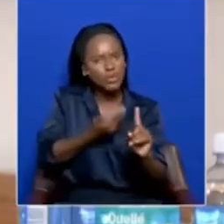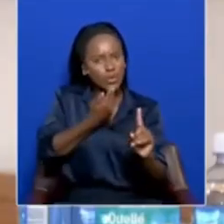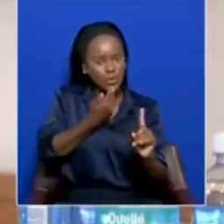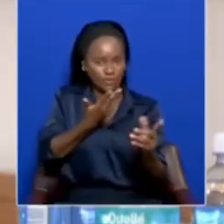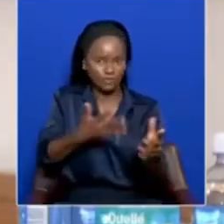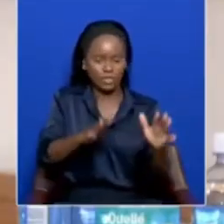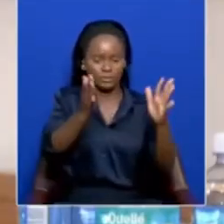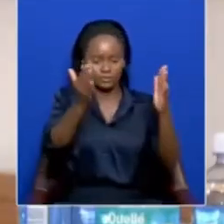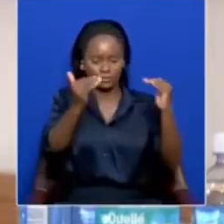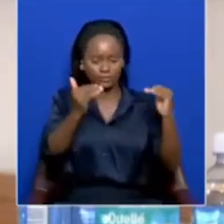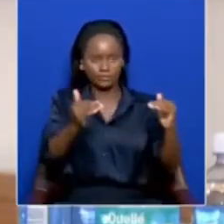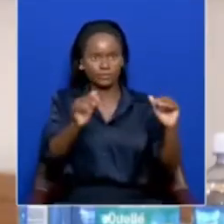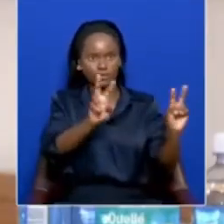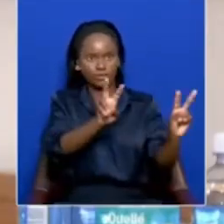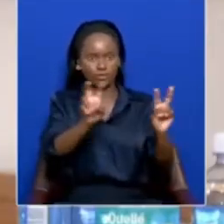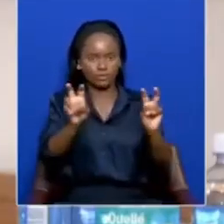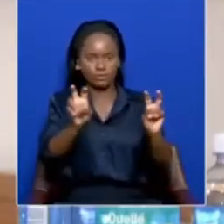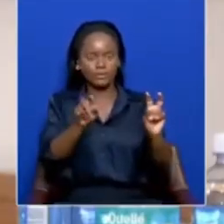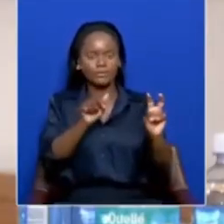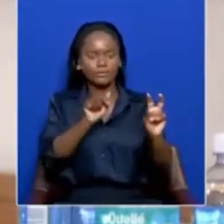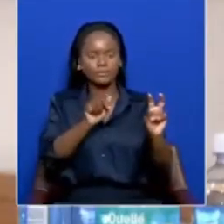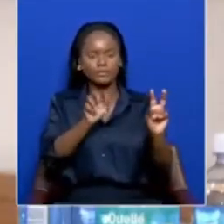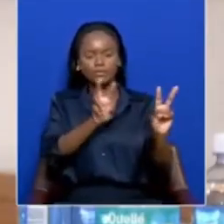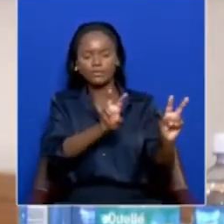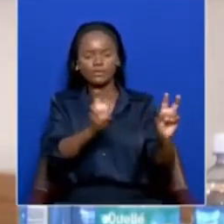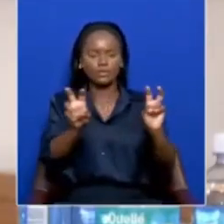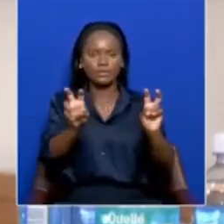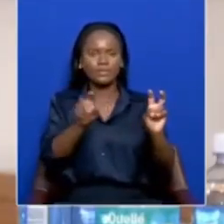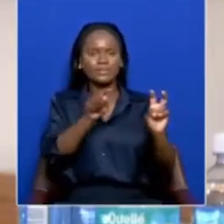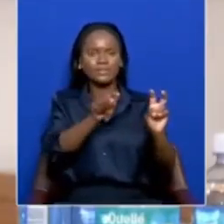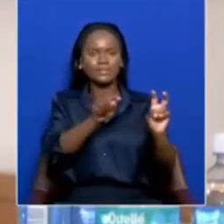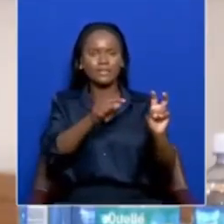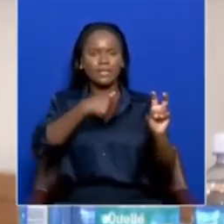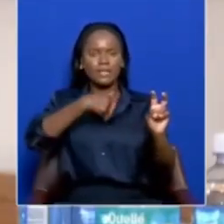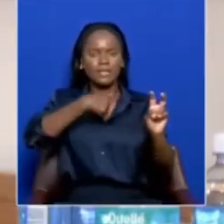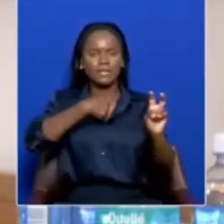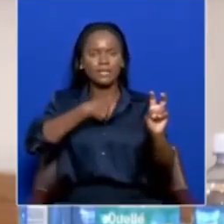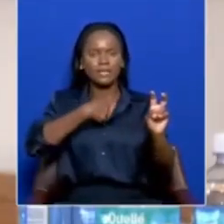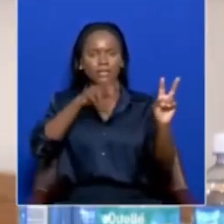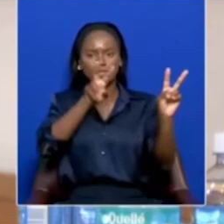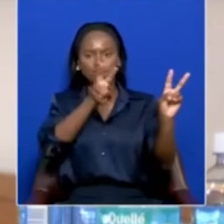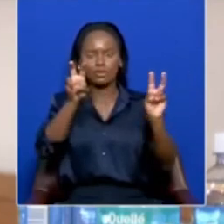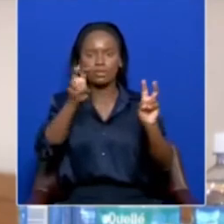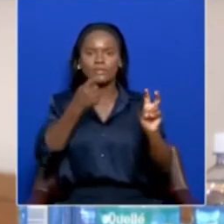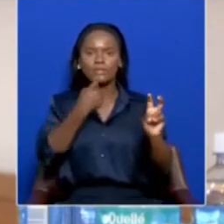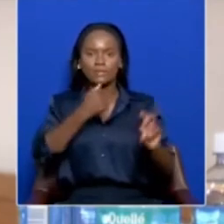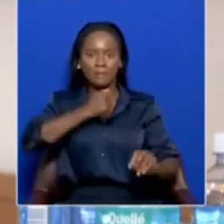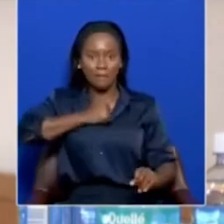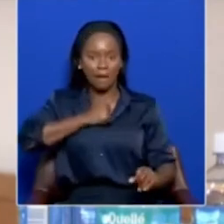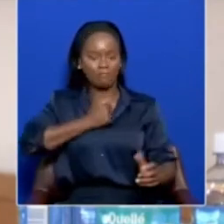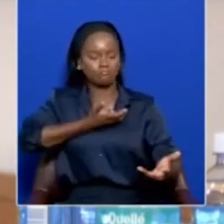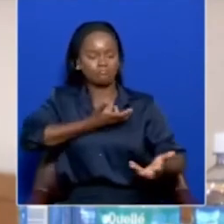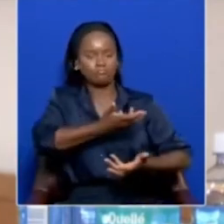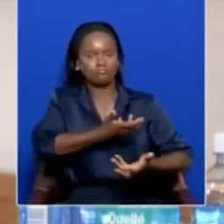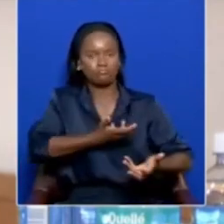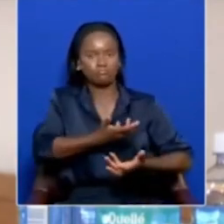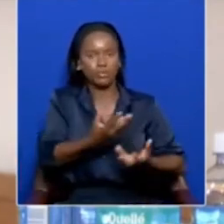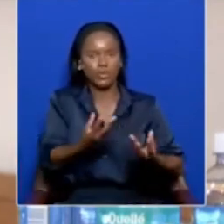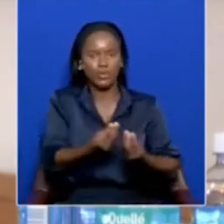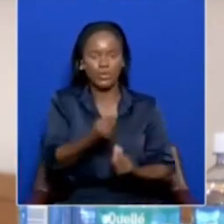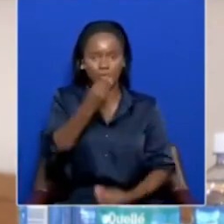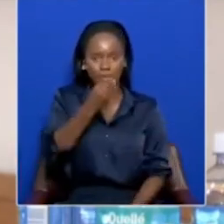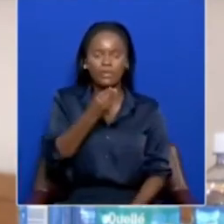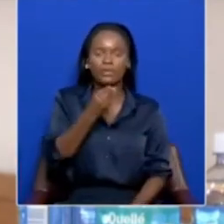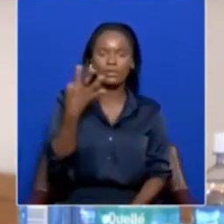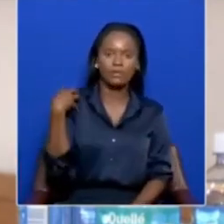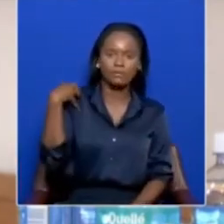cited as my interactions with Minister Mkunu. And that starts at page 1 of your statement. Is